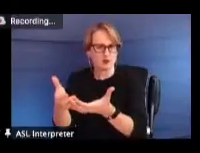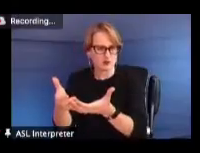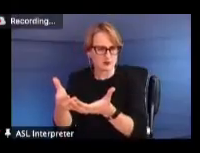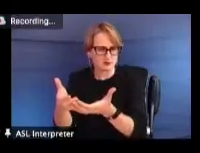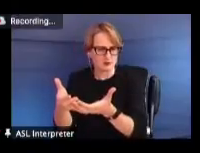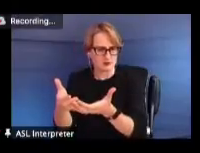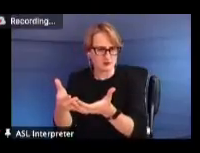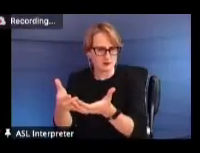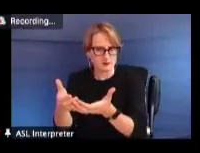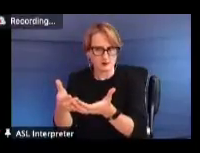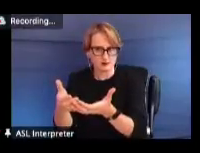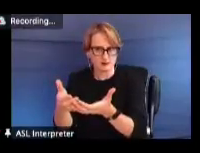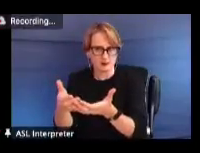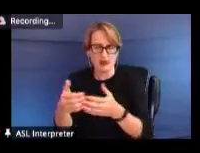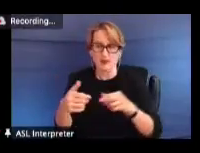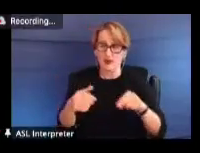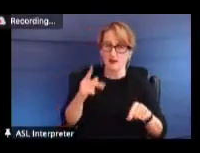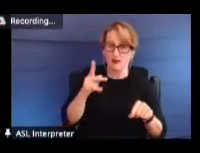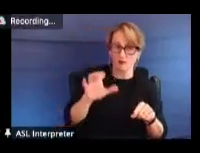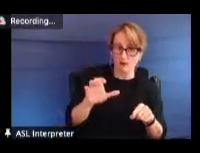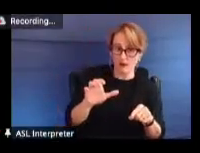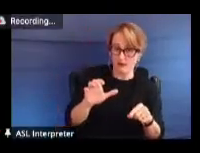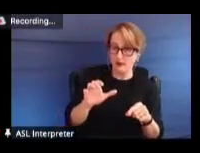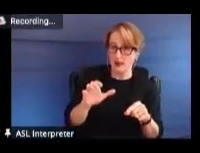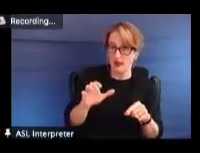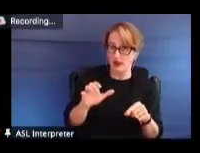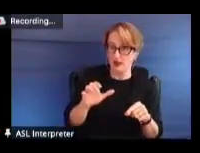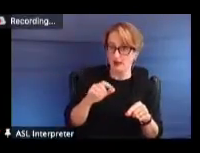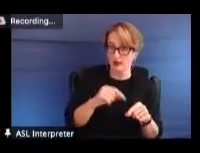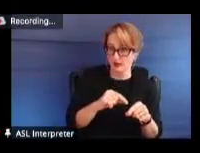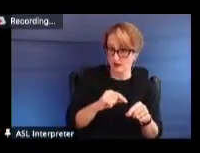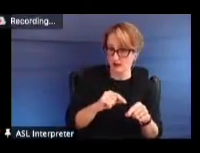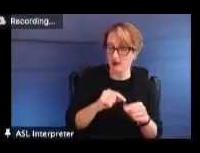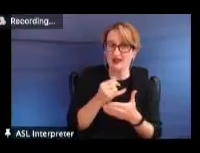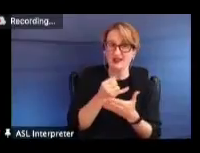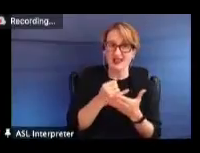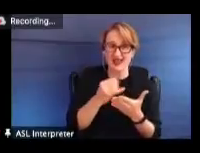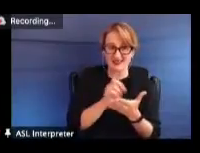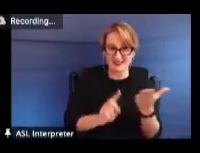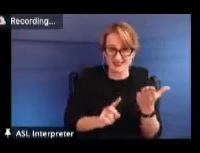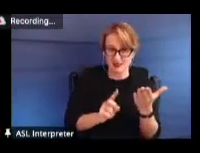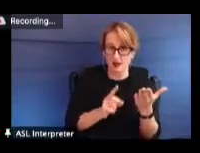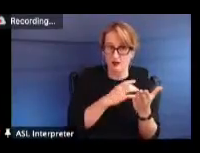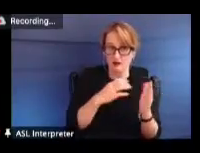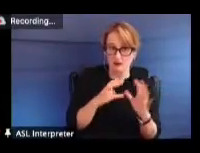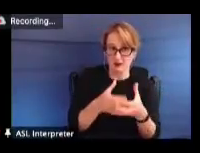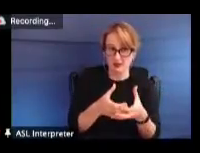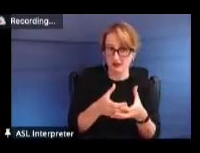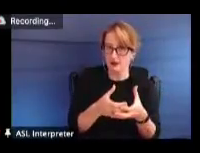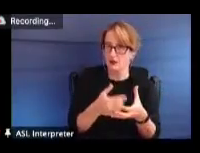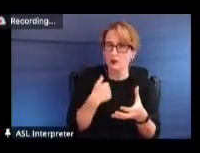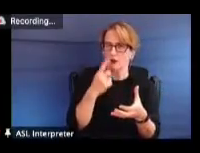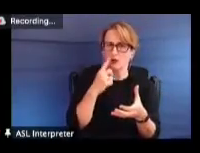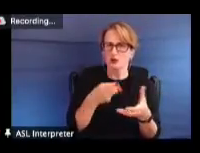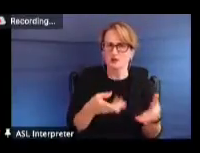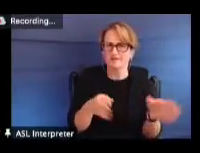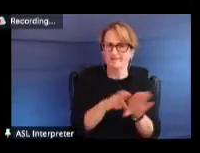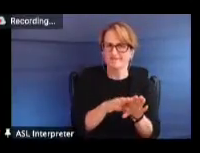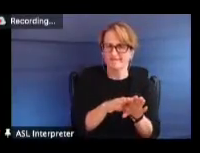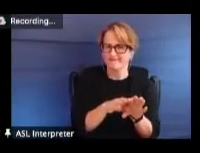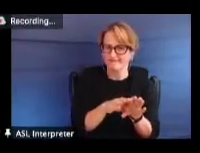the public input design committee would sunset, if that makes sense. It doesn't make sense